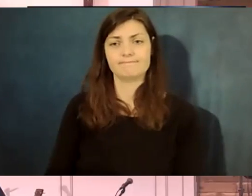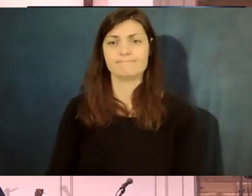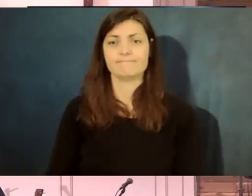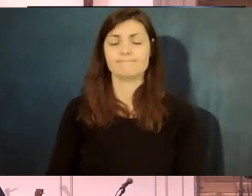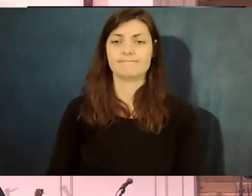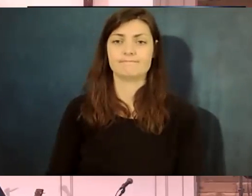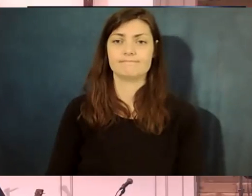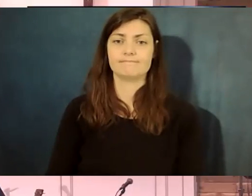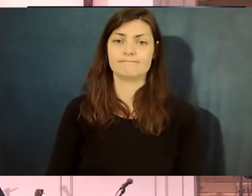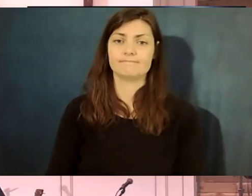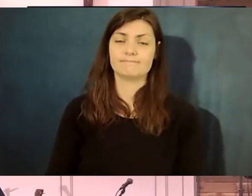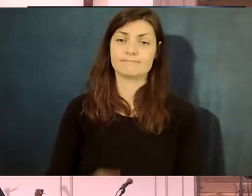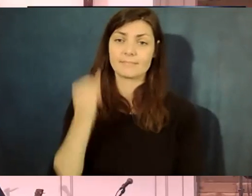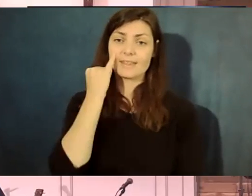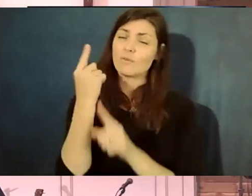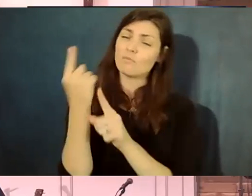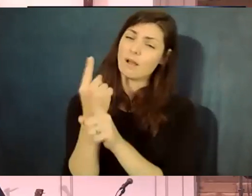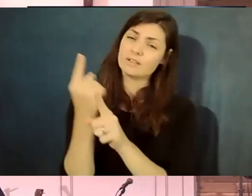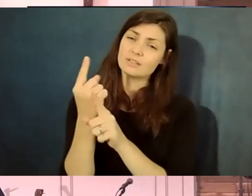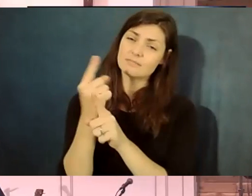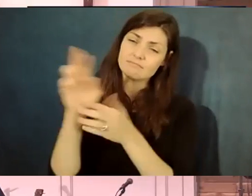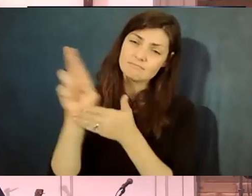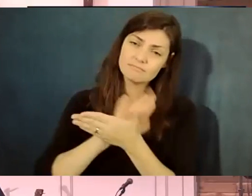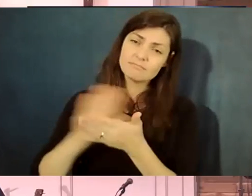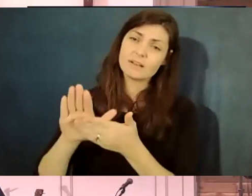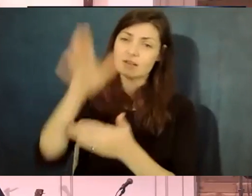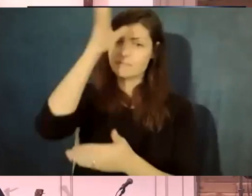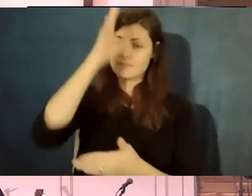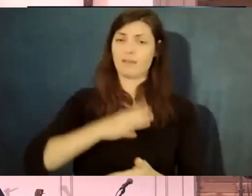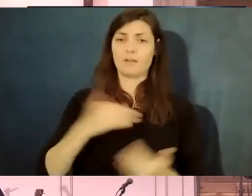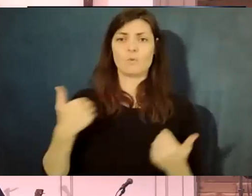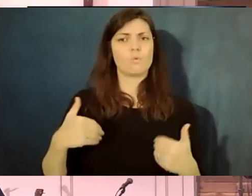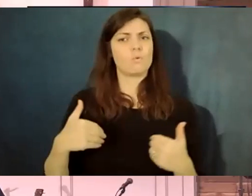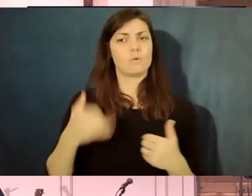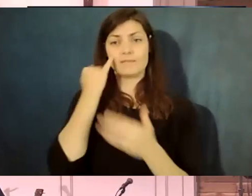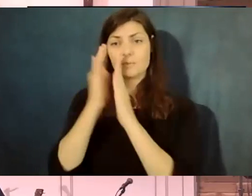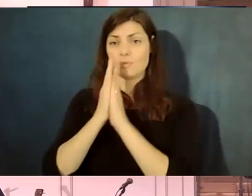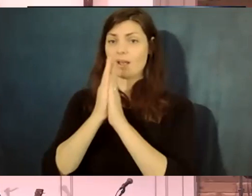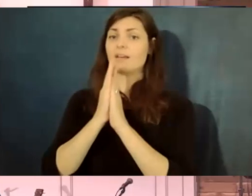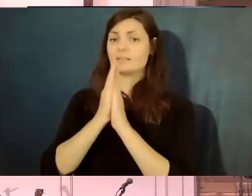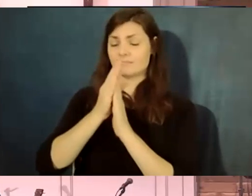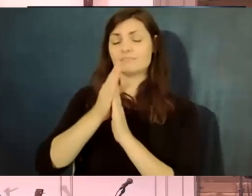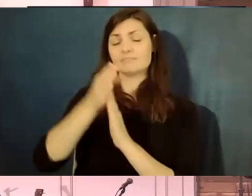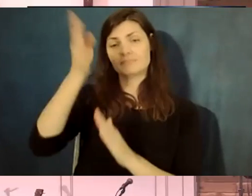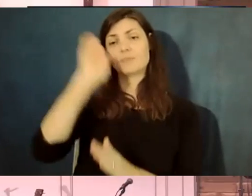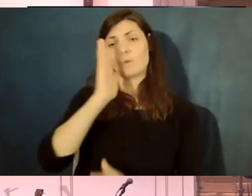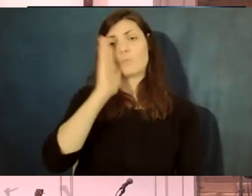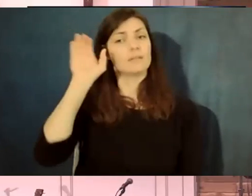The fervent prayer of a righteous man is powerful, availeth much. And what happened after he prayed?